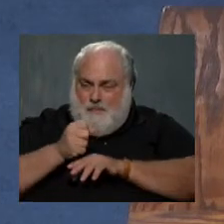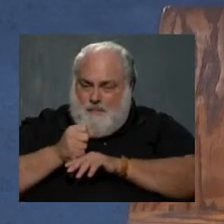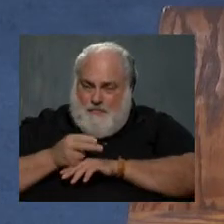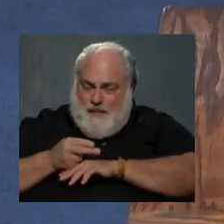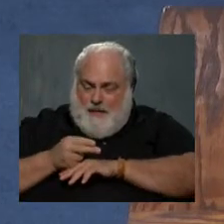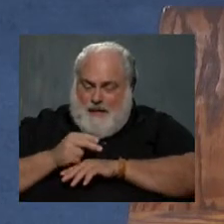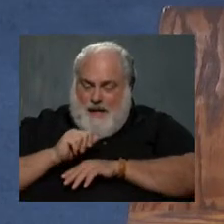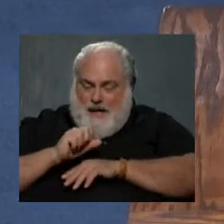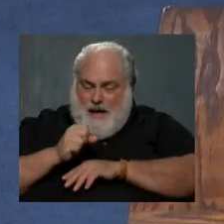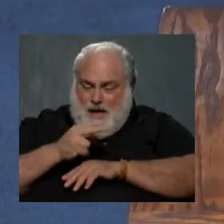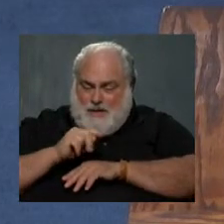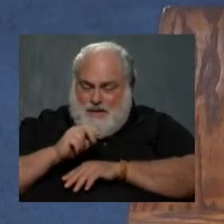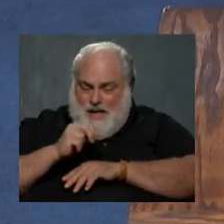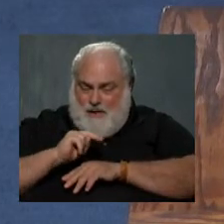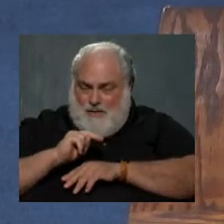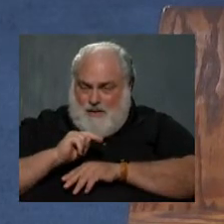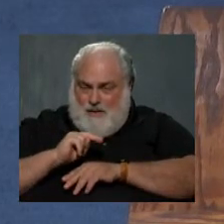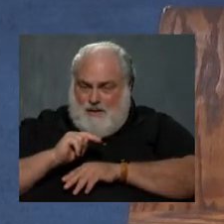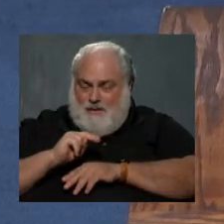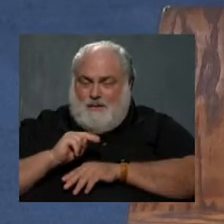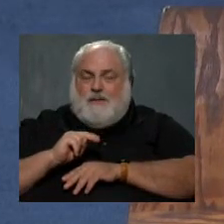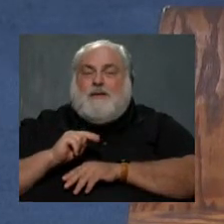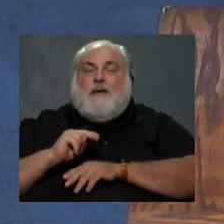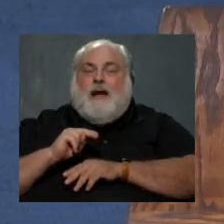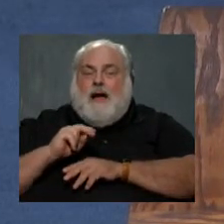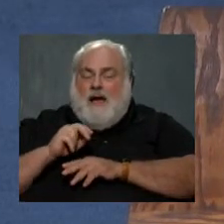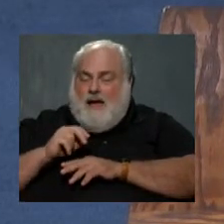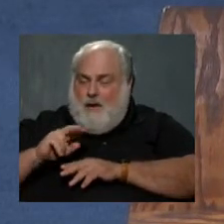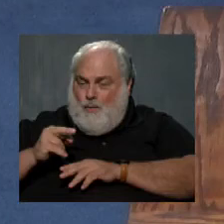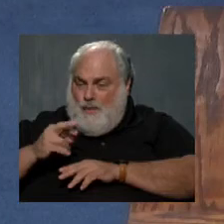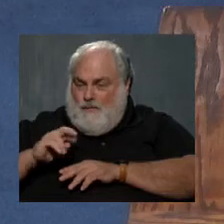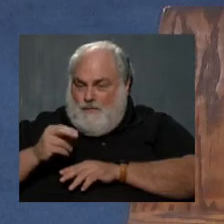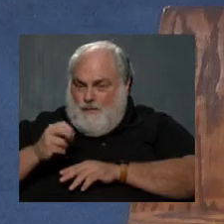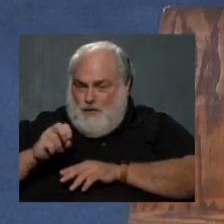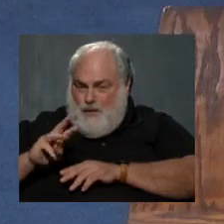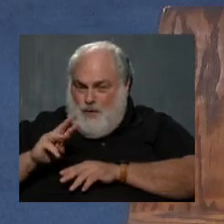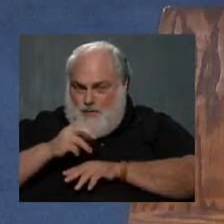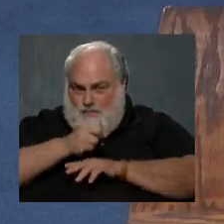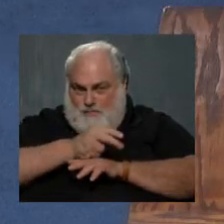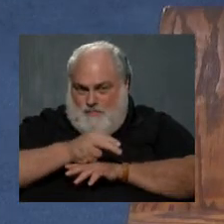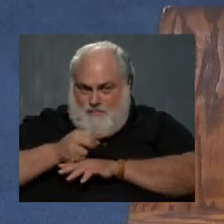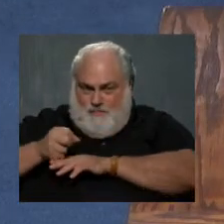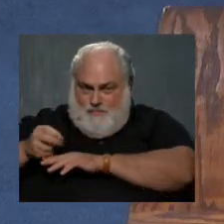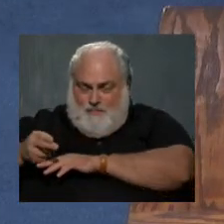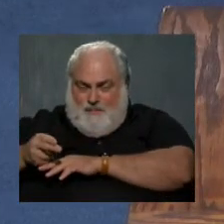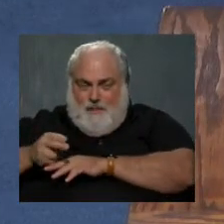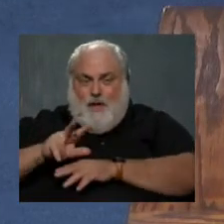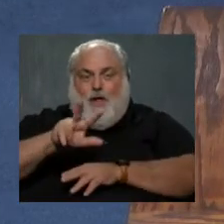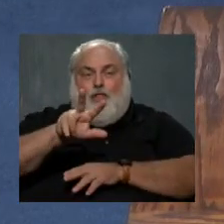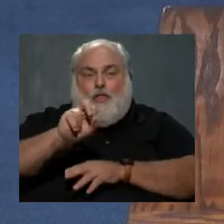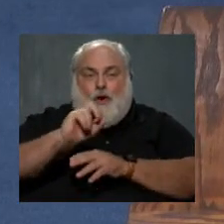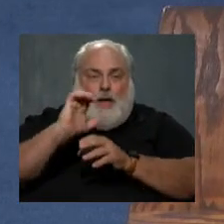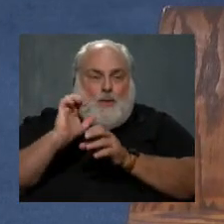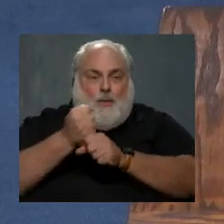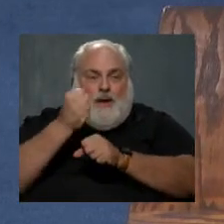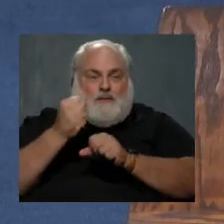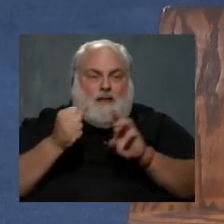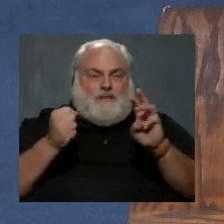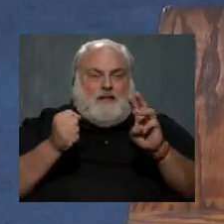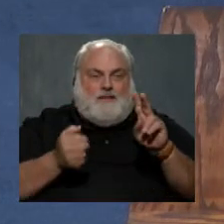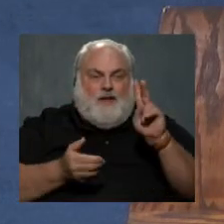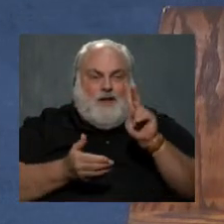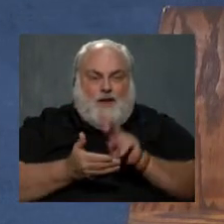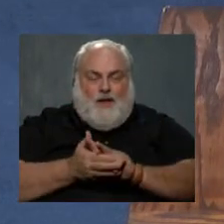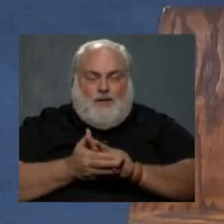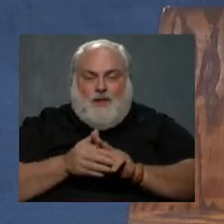Riverview to get to the championship game. It capped off a season with 30 wins and only six losses. Isaac McBride was